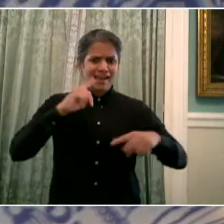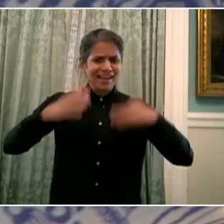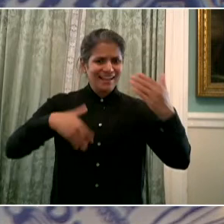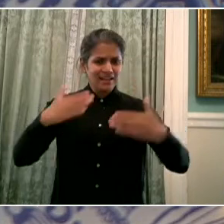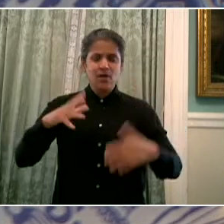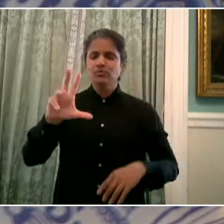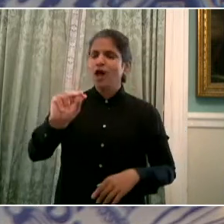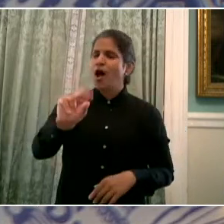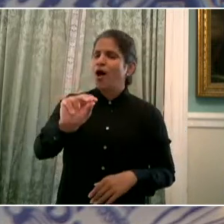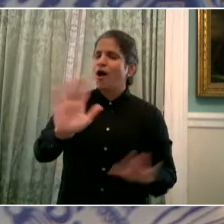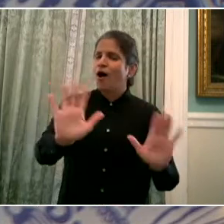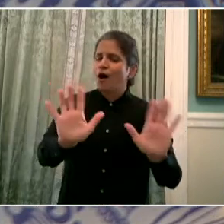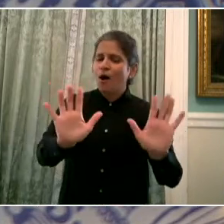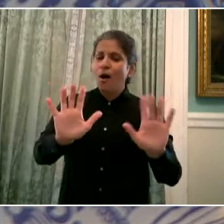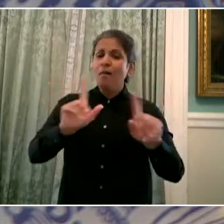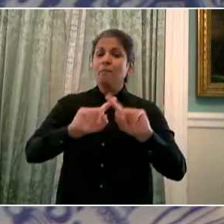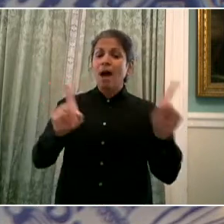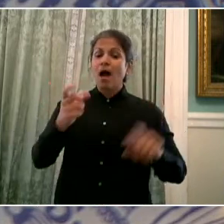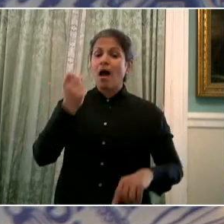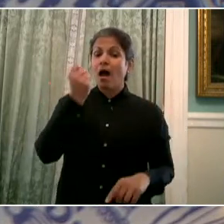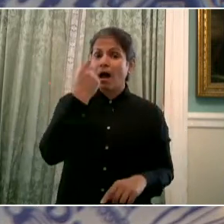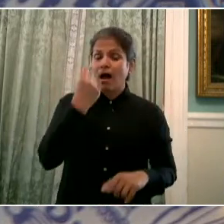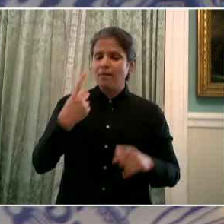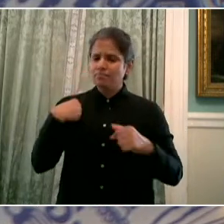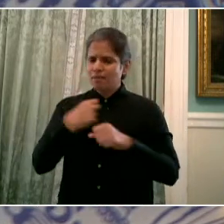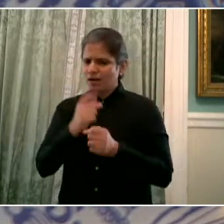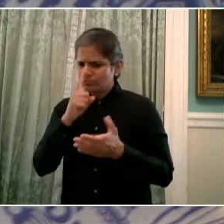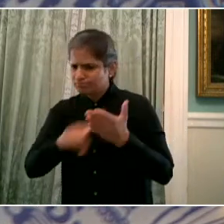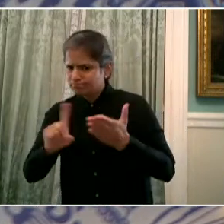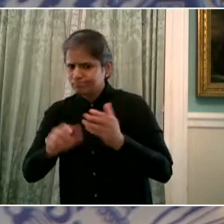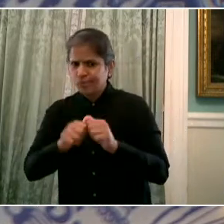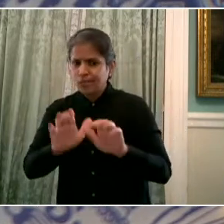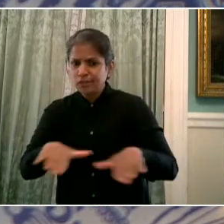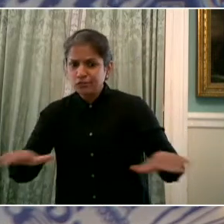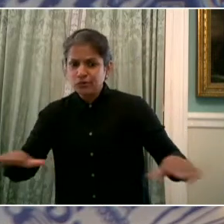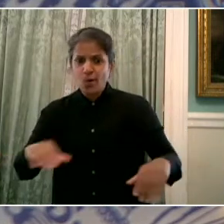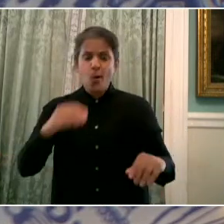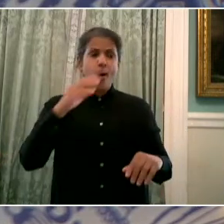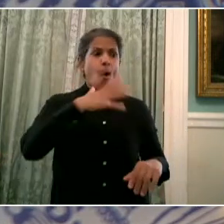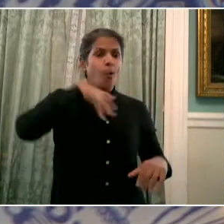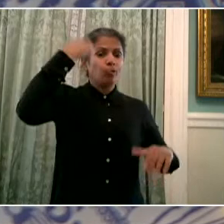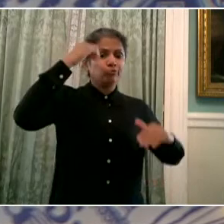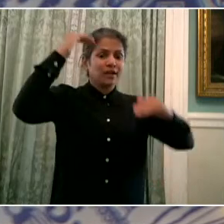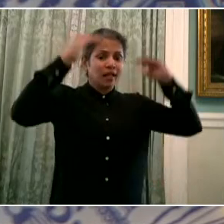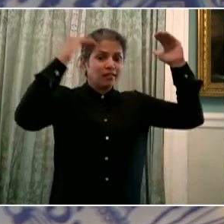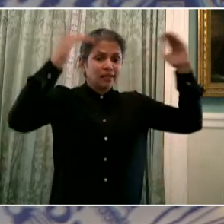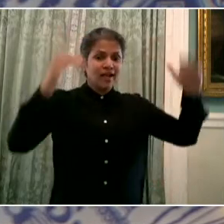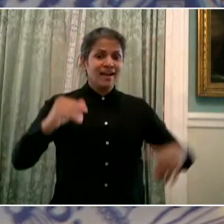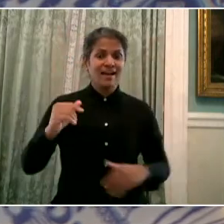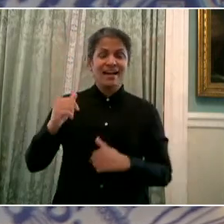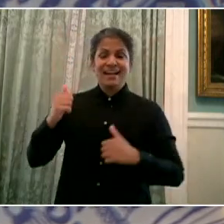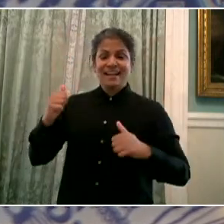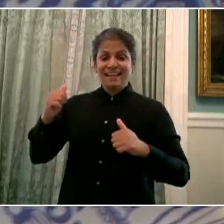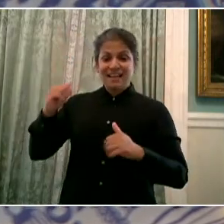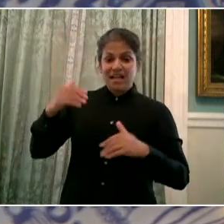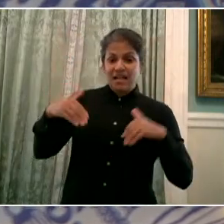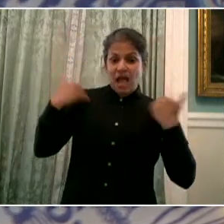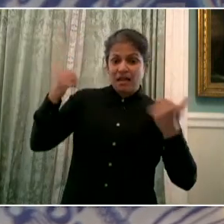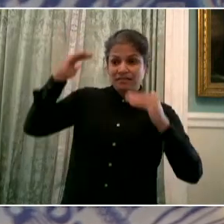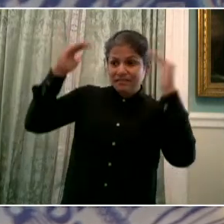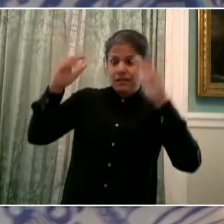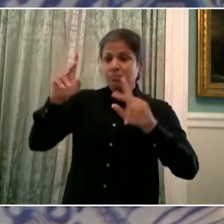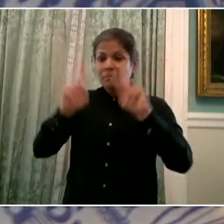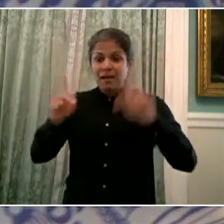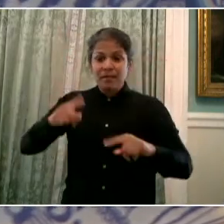teenagers, people with lung diseases such as asthma, heart disease, diabetes, and people who are active